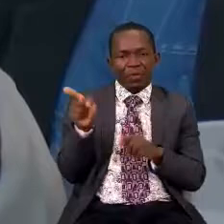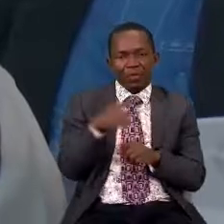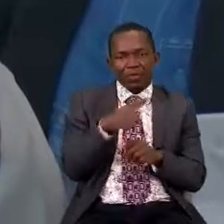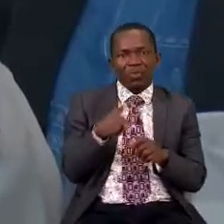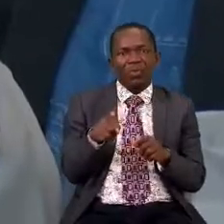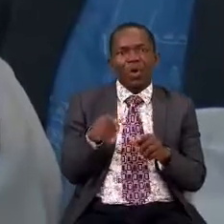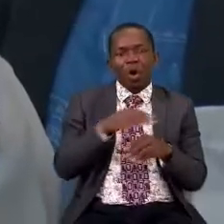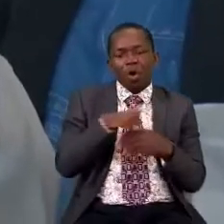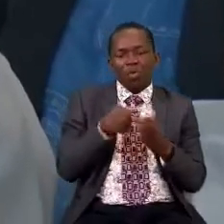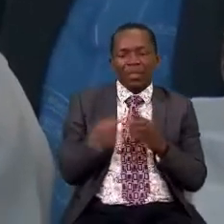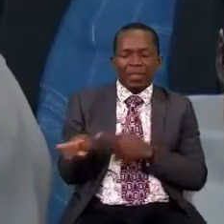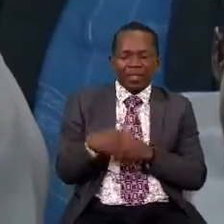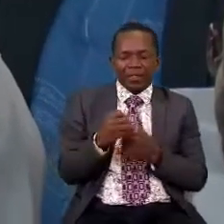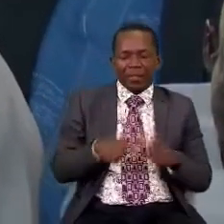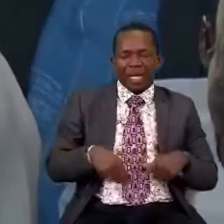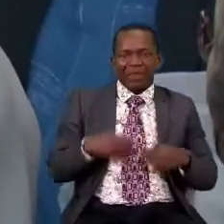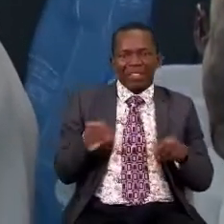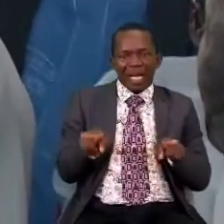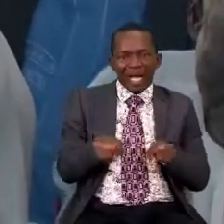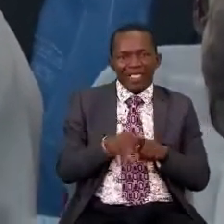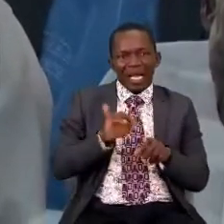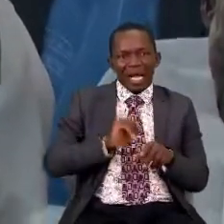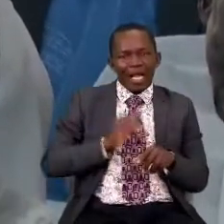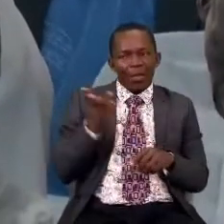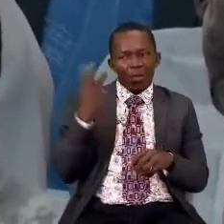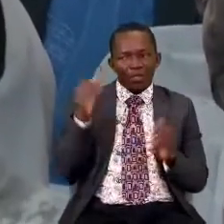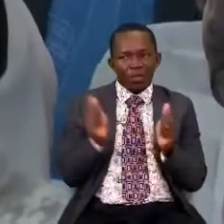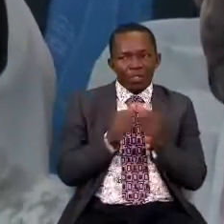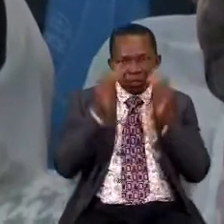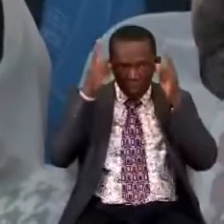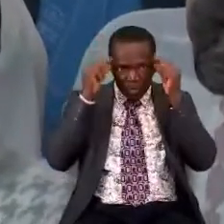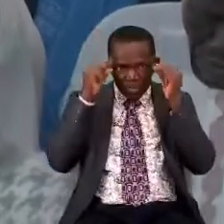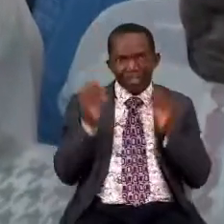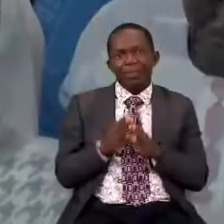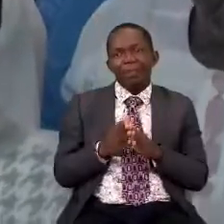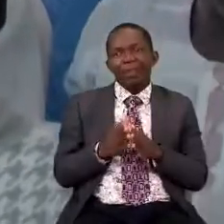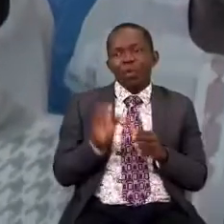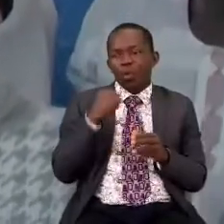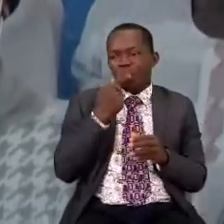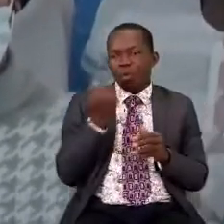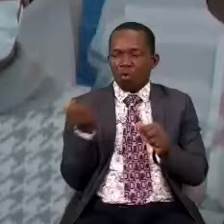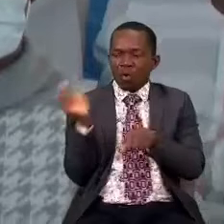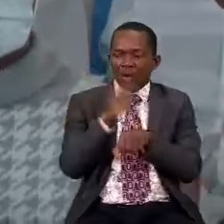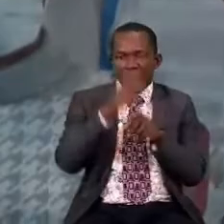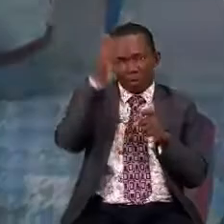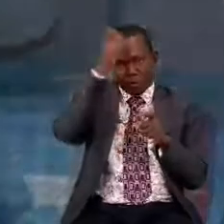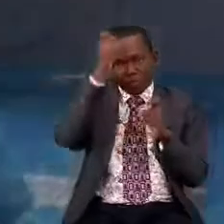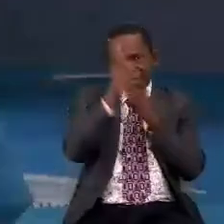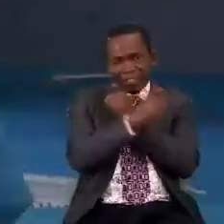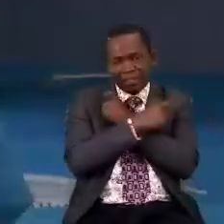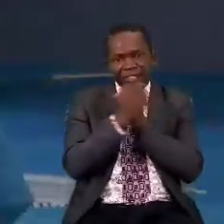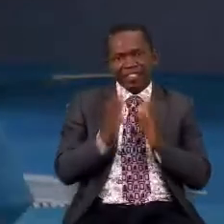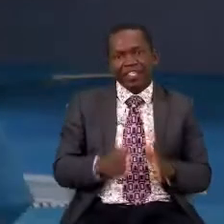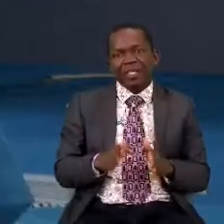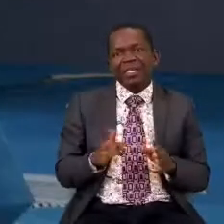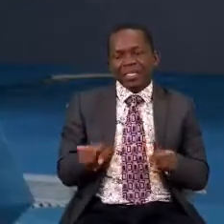the magicians, as I was with Moses all the time that he was in the land of Egypt and in